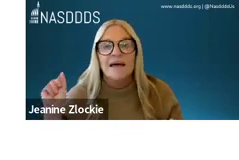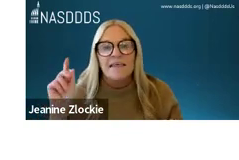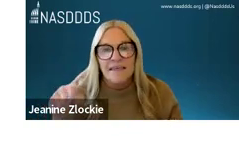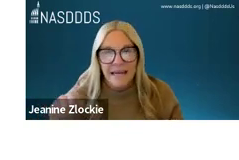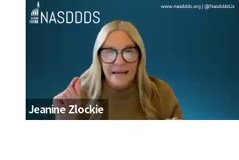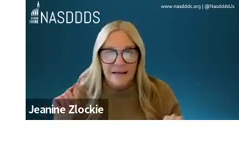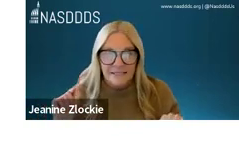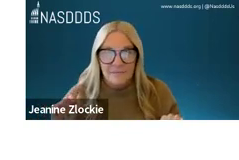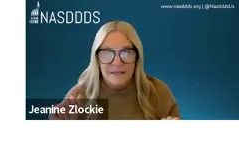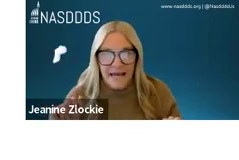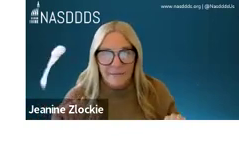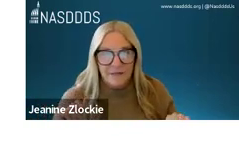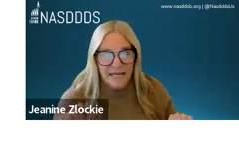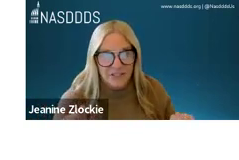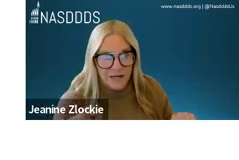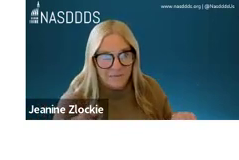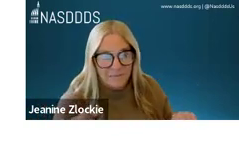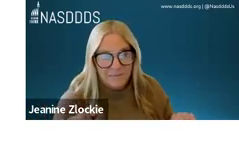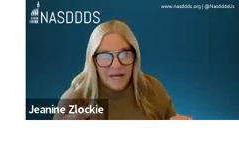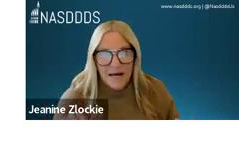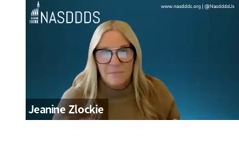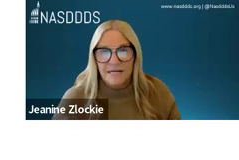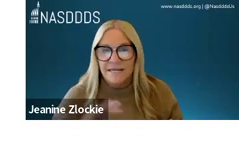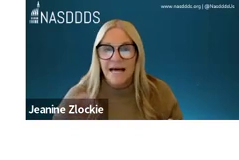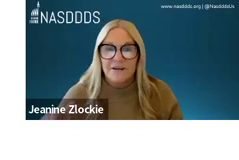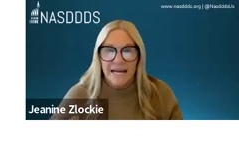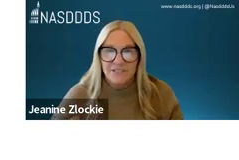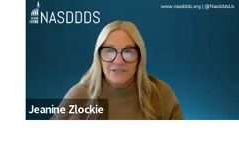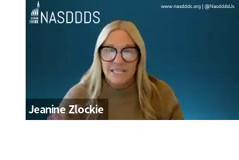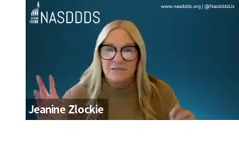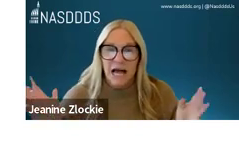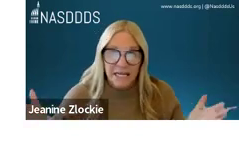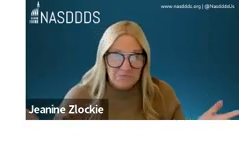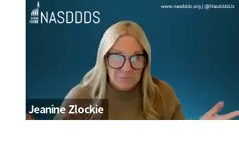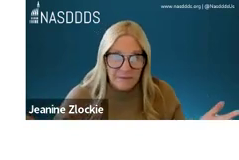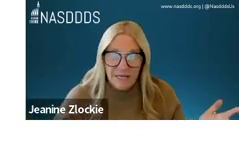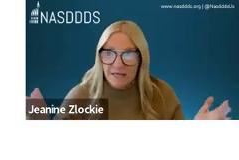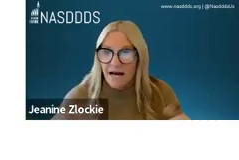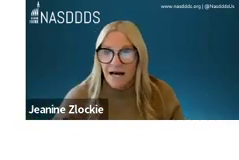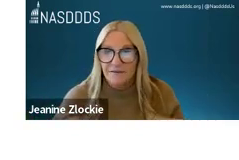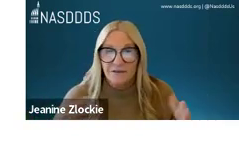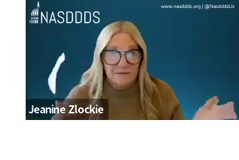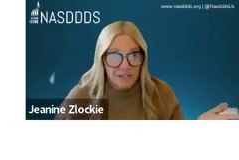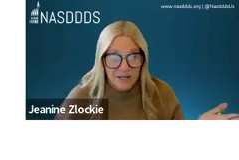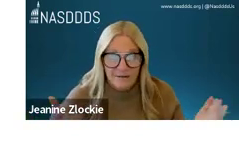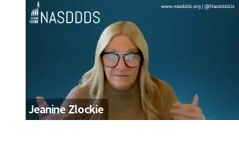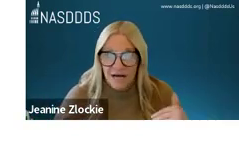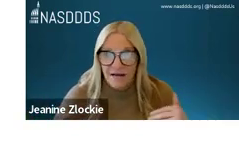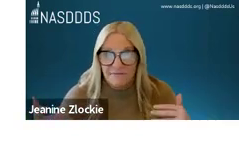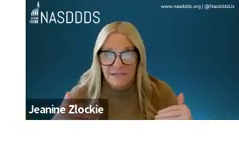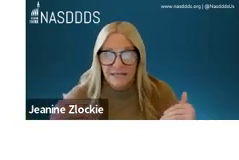about, they submit the application. But another agency, like maybe your